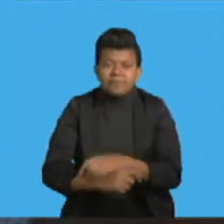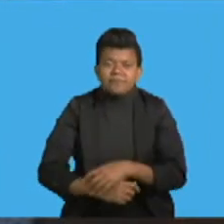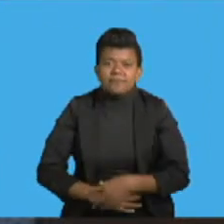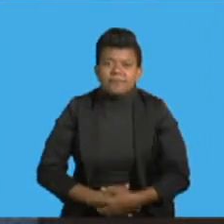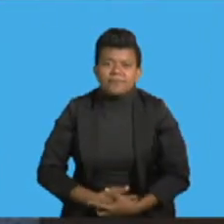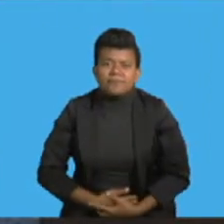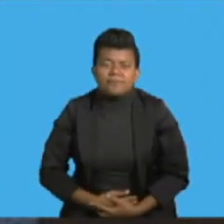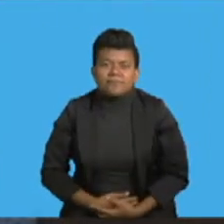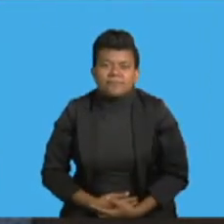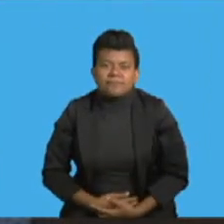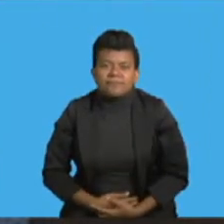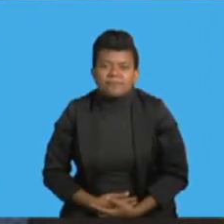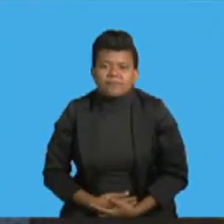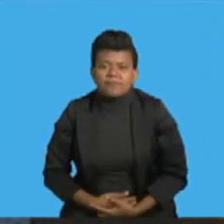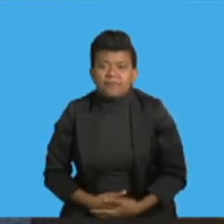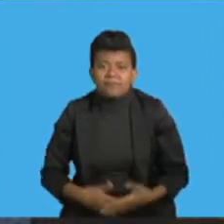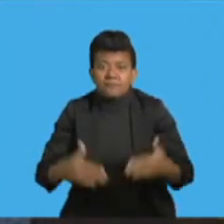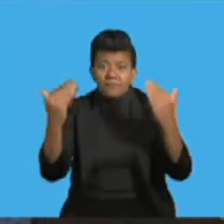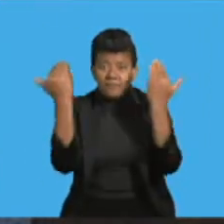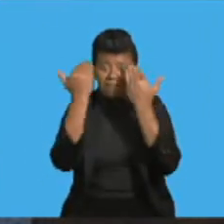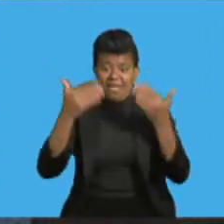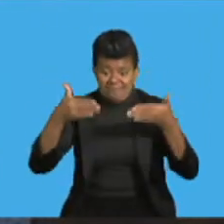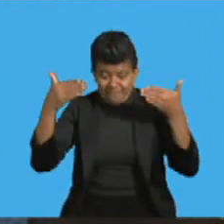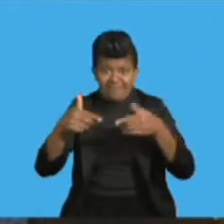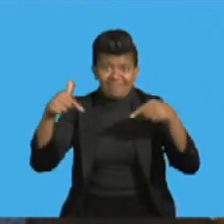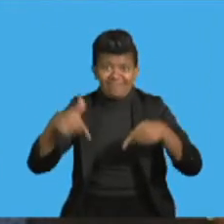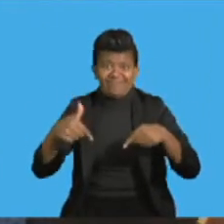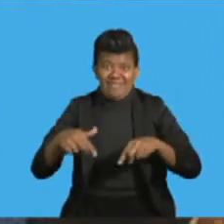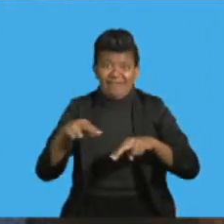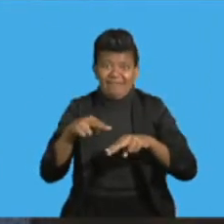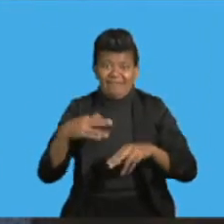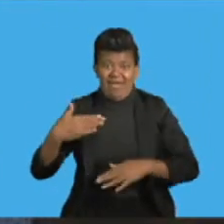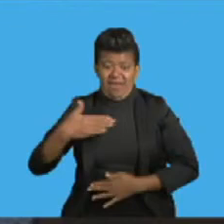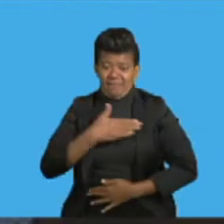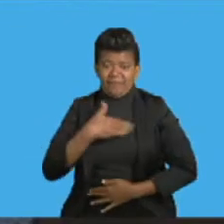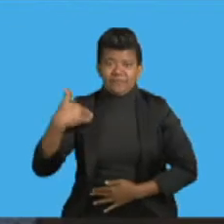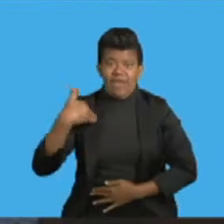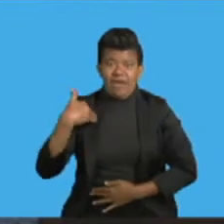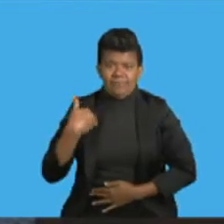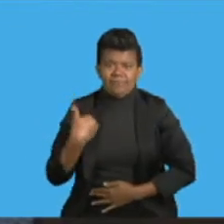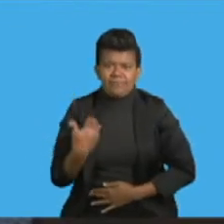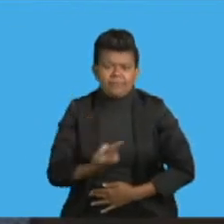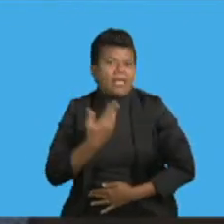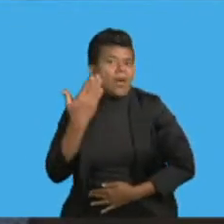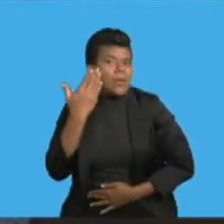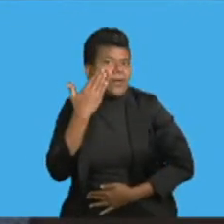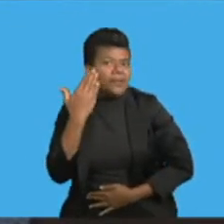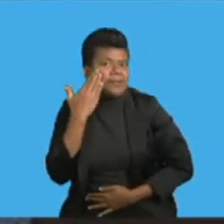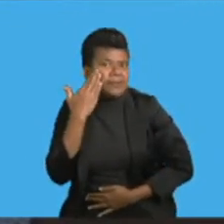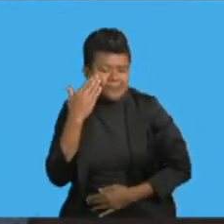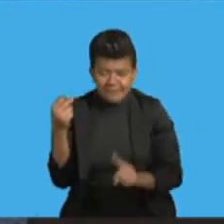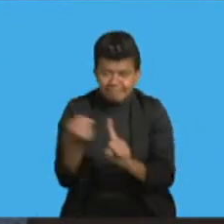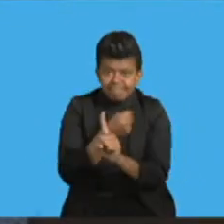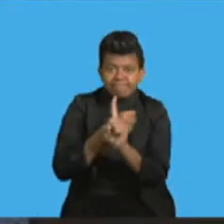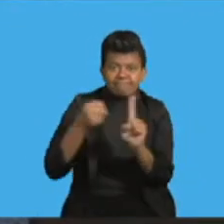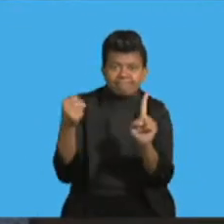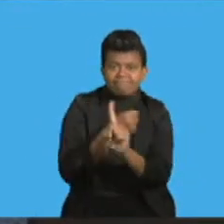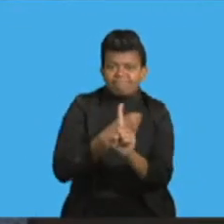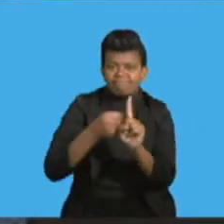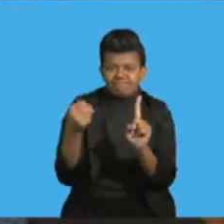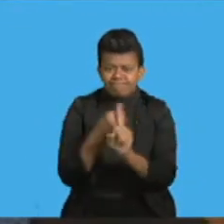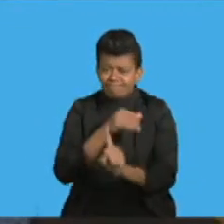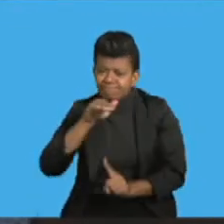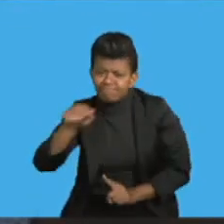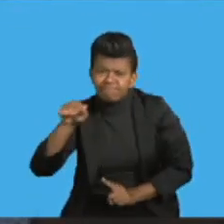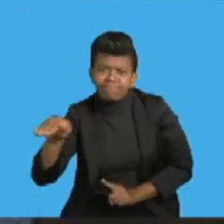Honourable Speaker, the Ministry continues to encourage and make awareness and urging members of the public that if any or a family member